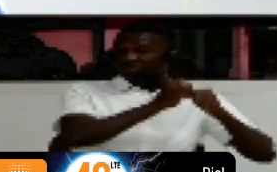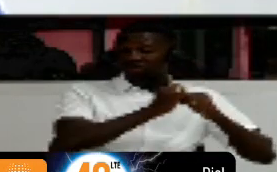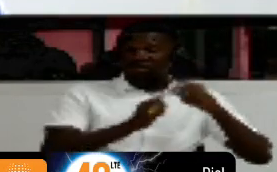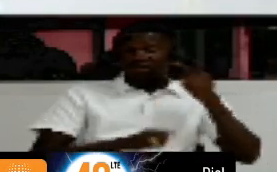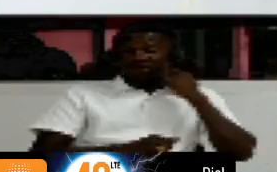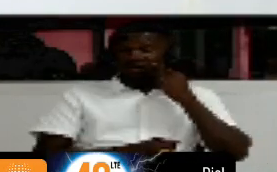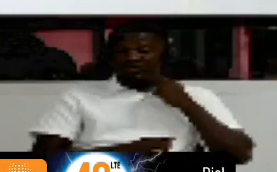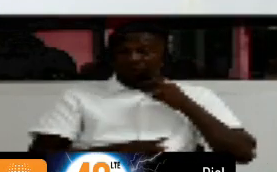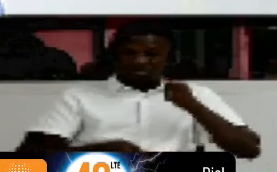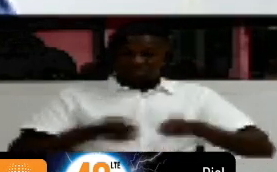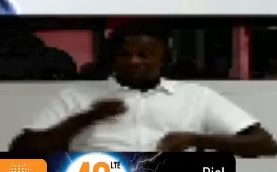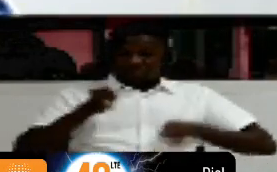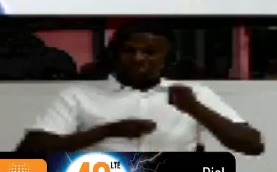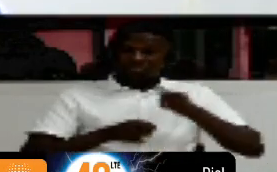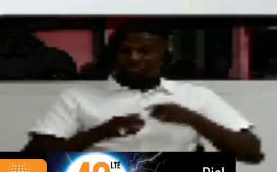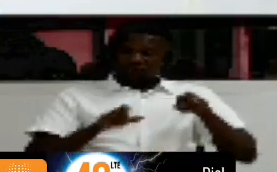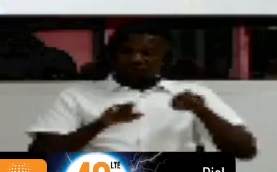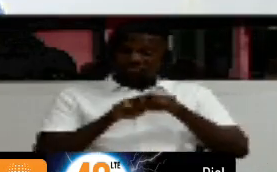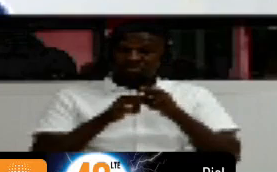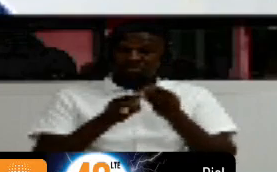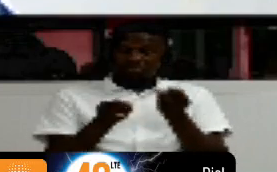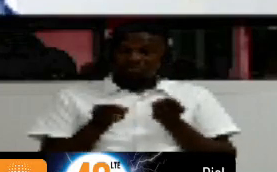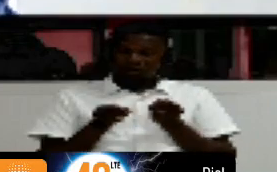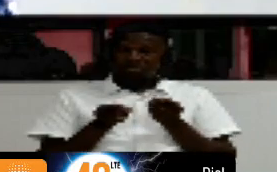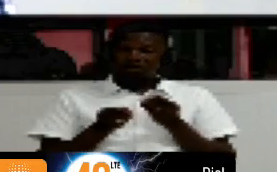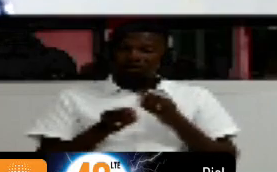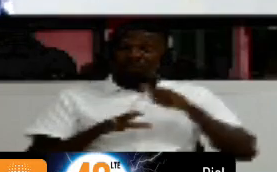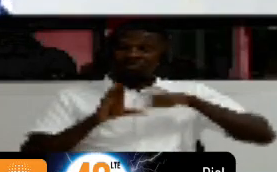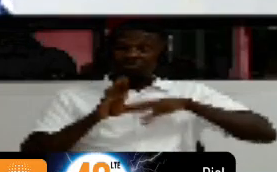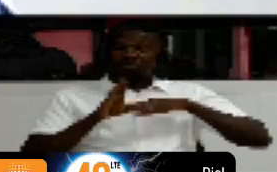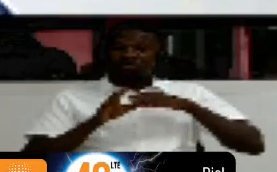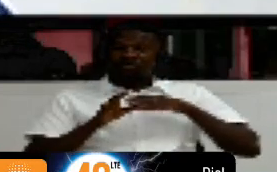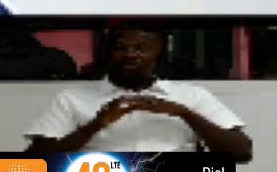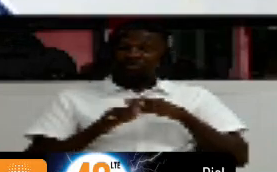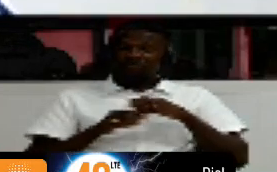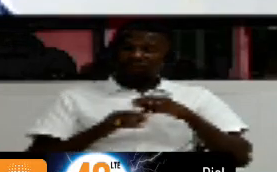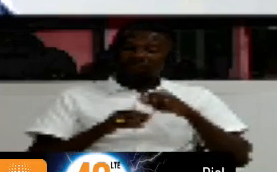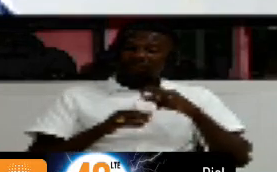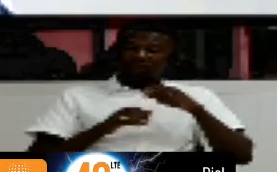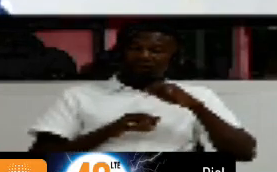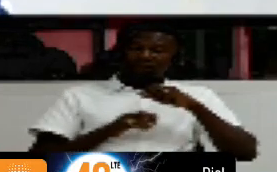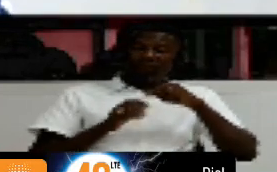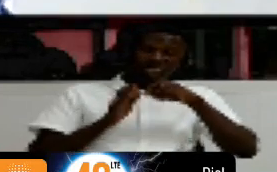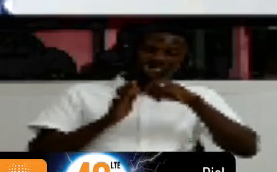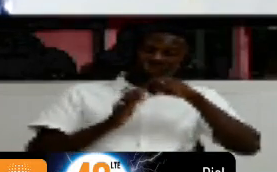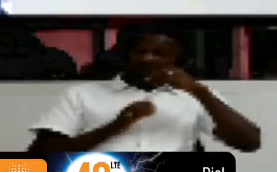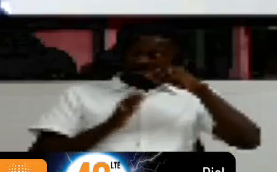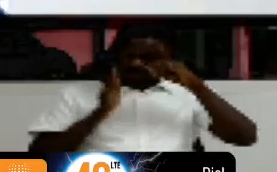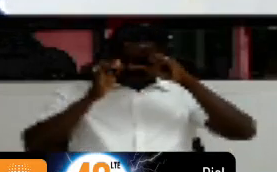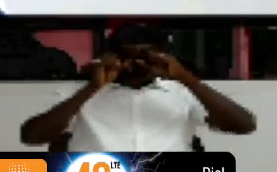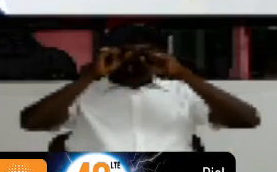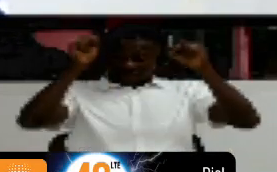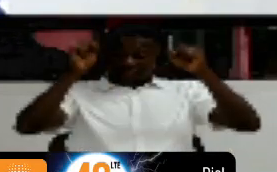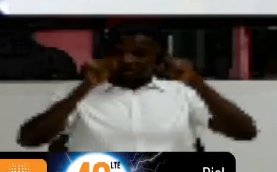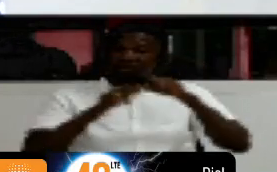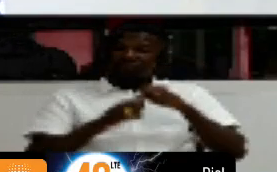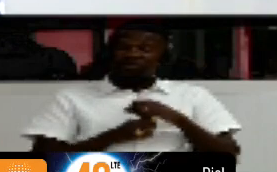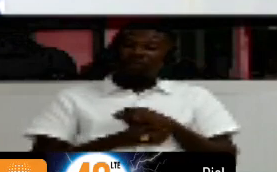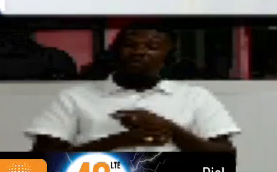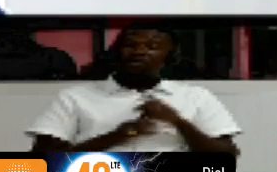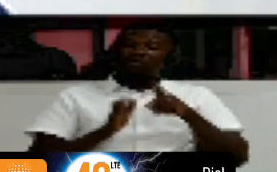with students, members of the executive, legislature, diplomatic